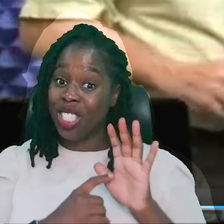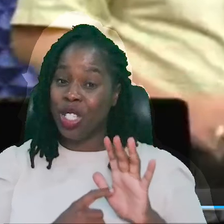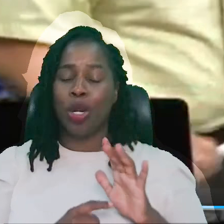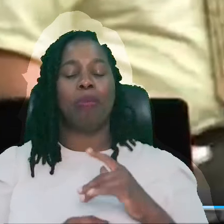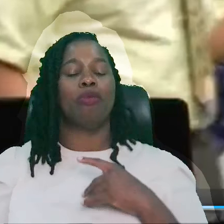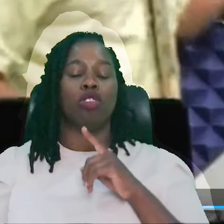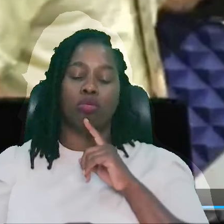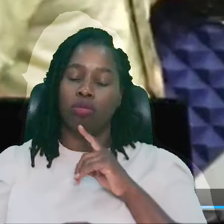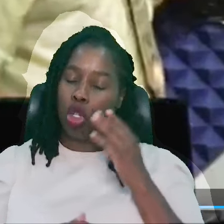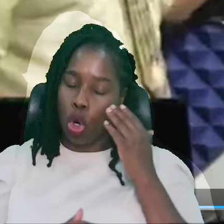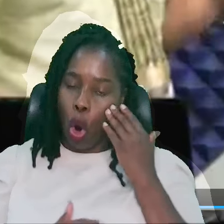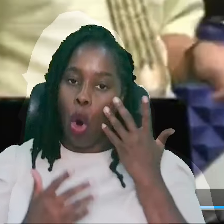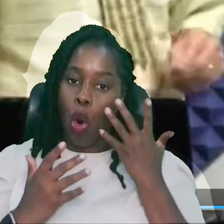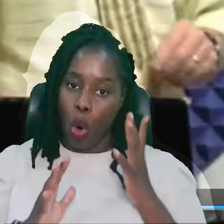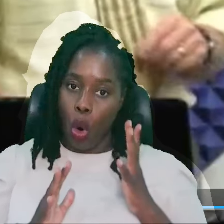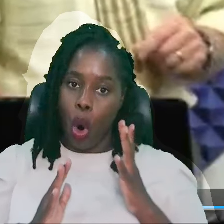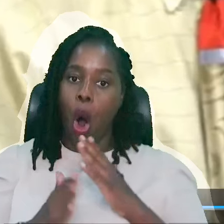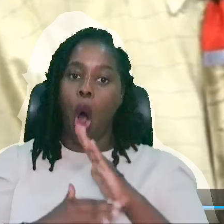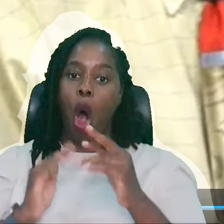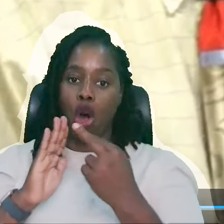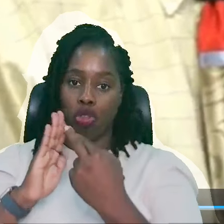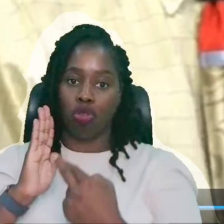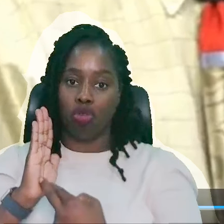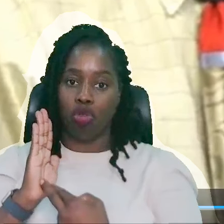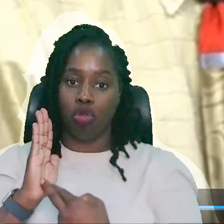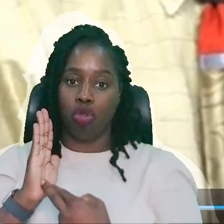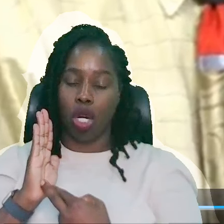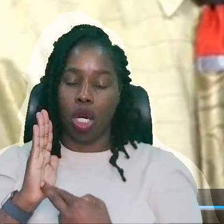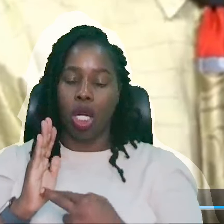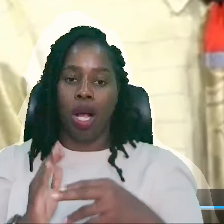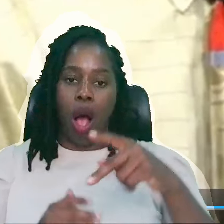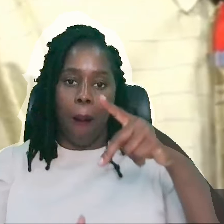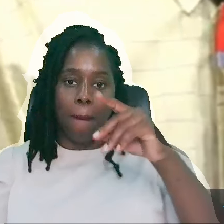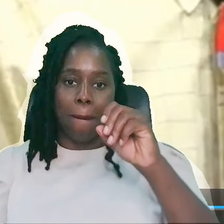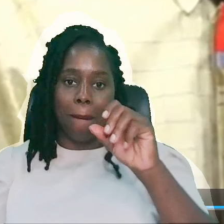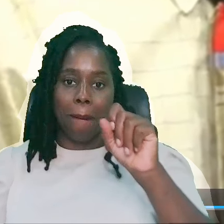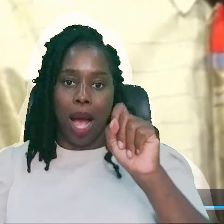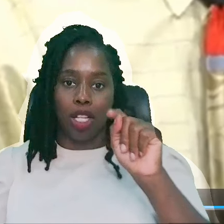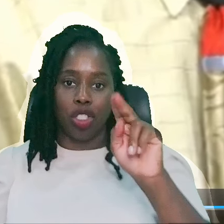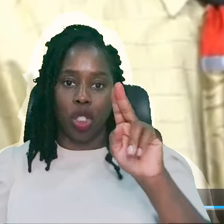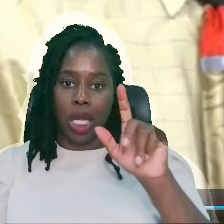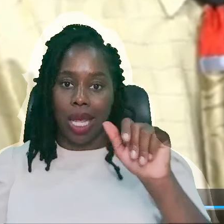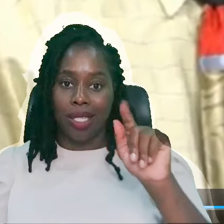obvious thing. All postulates are supposed to be things that are pretty obvious.